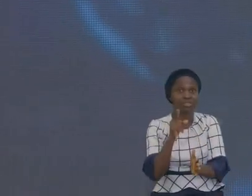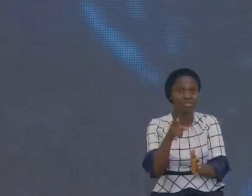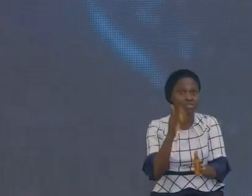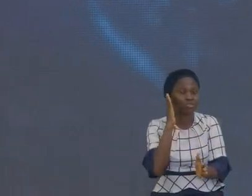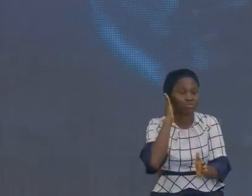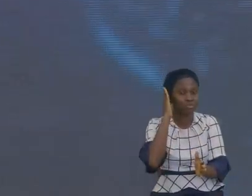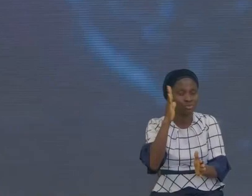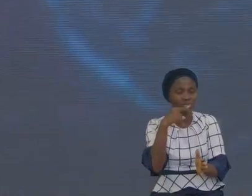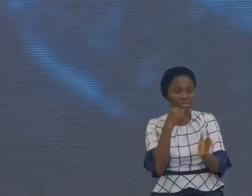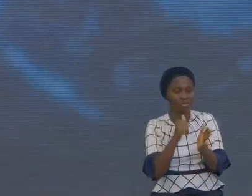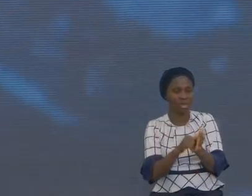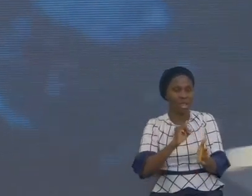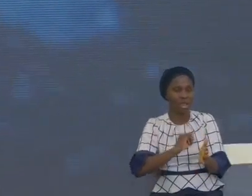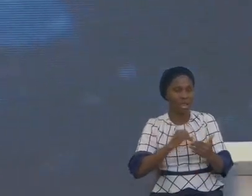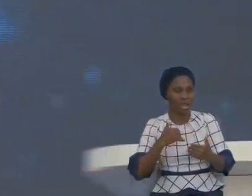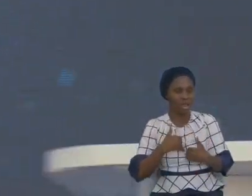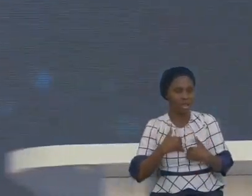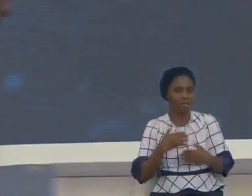time.